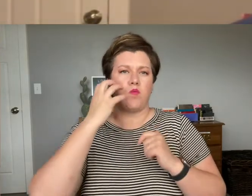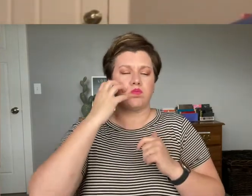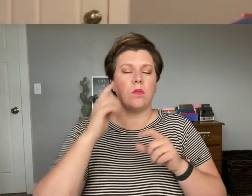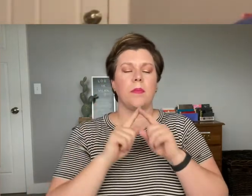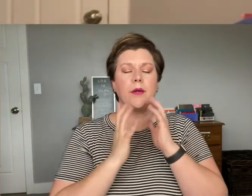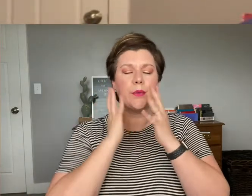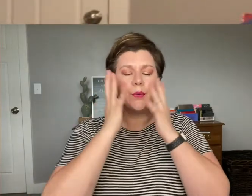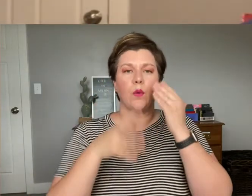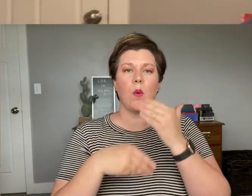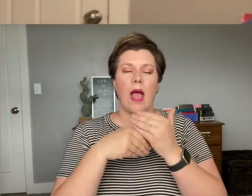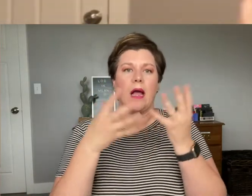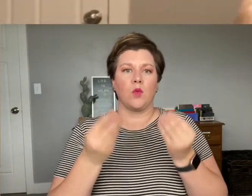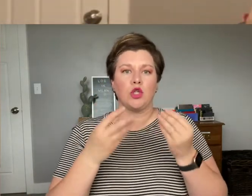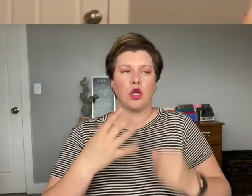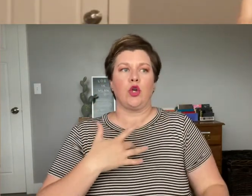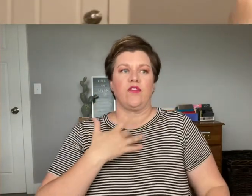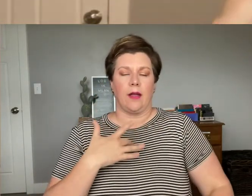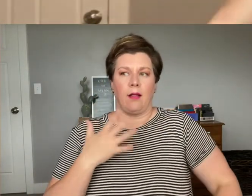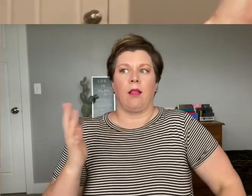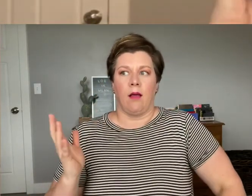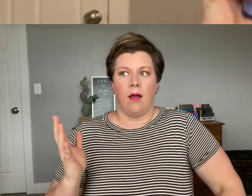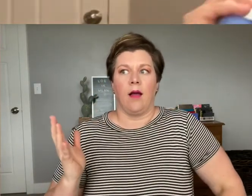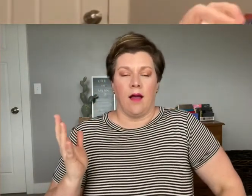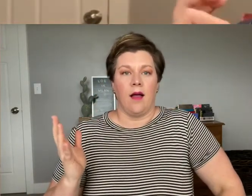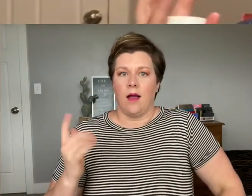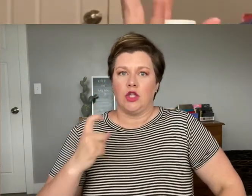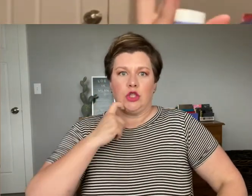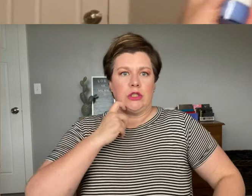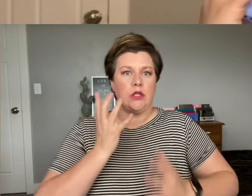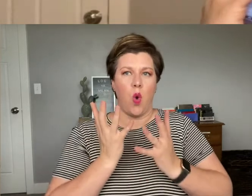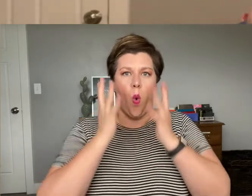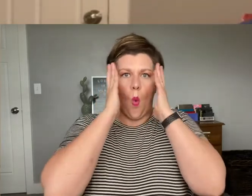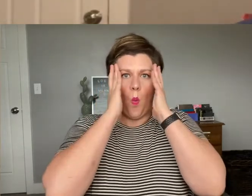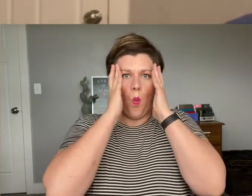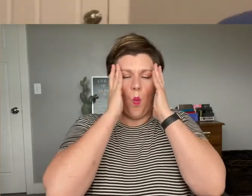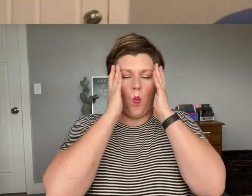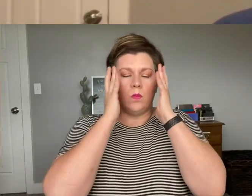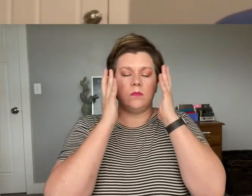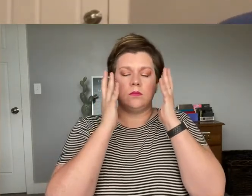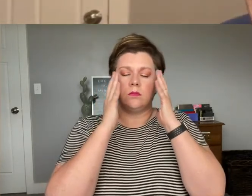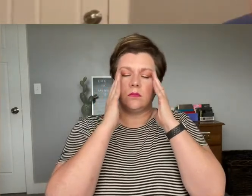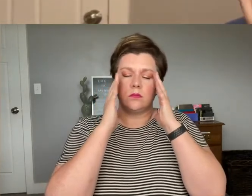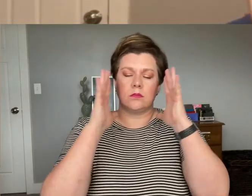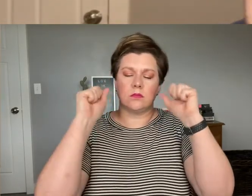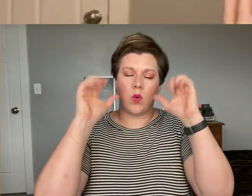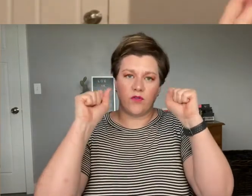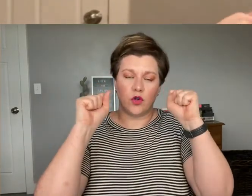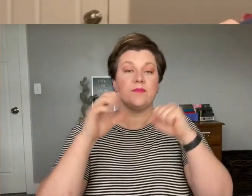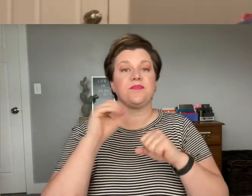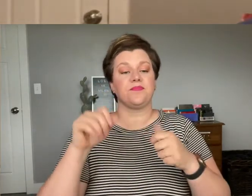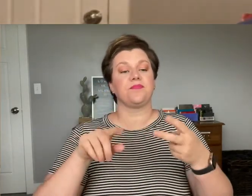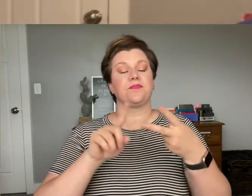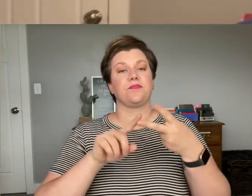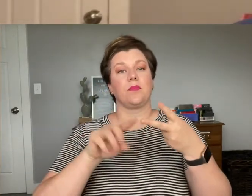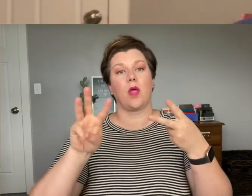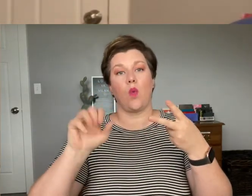but it just packs that moisture on there, and you go to bed feeling like just your skin has been